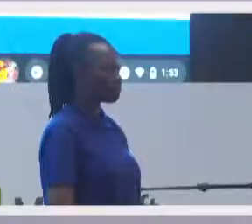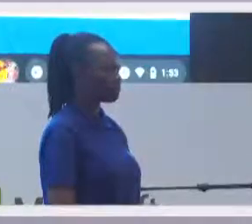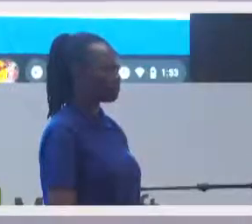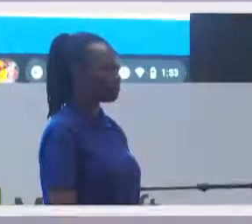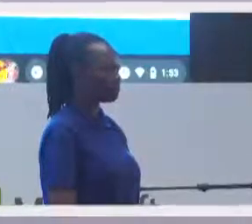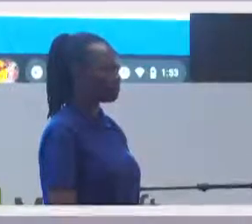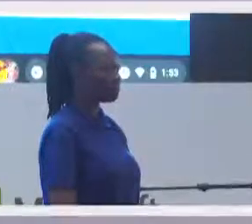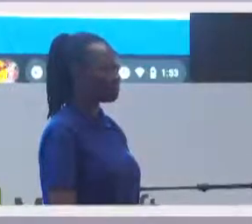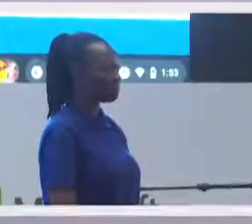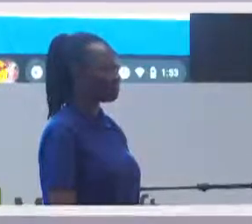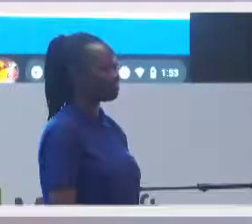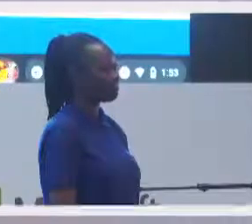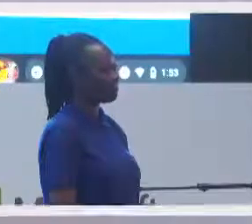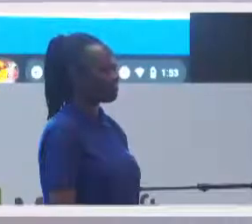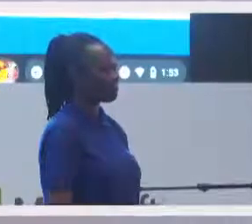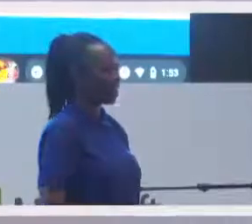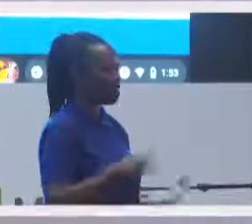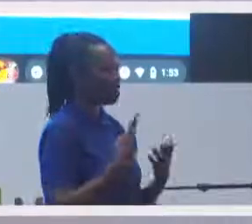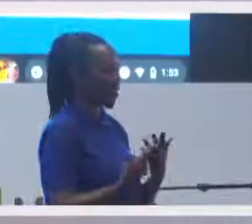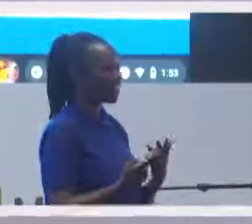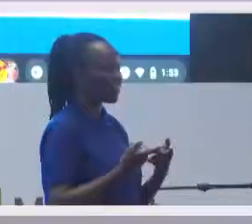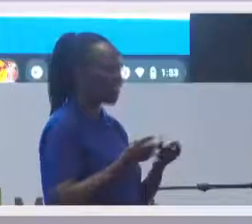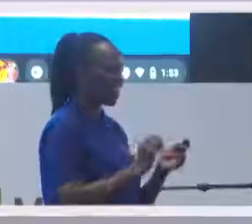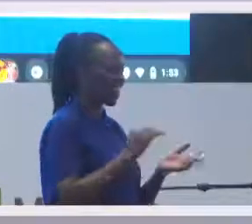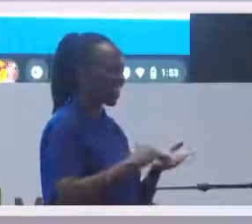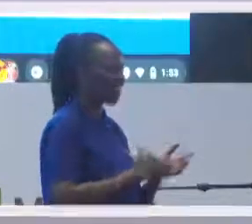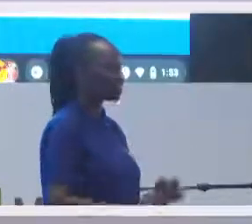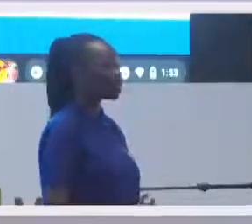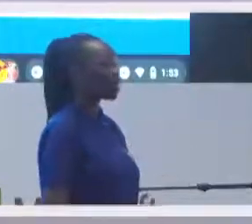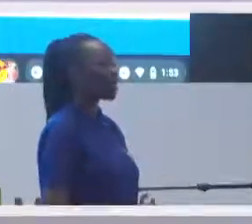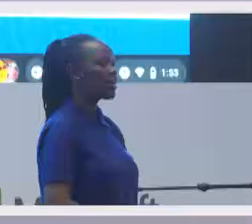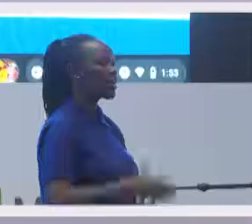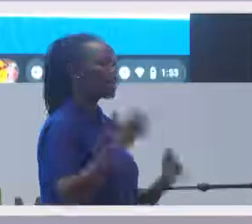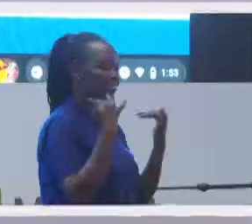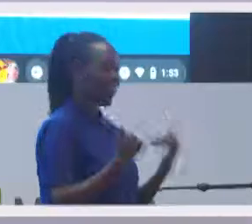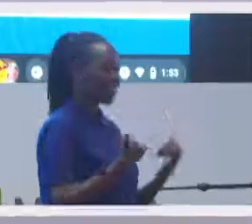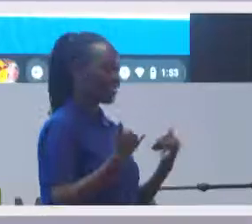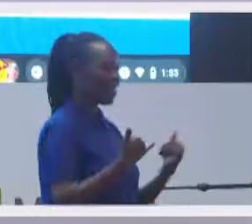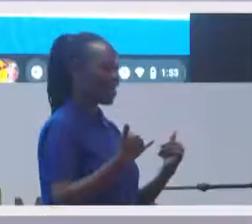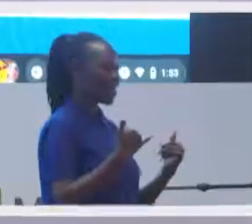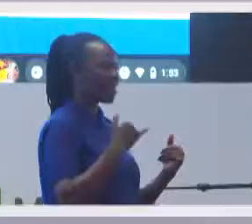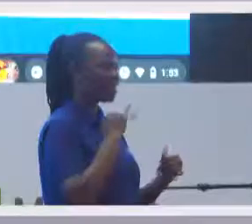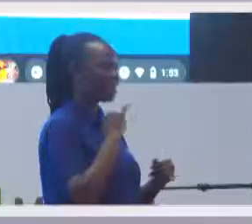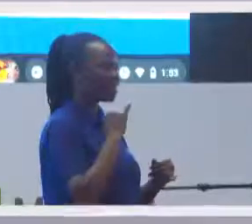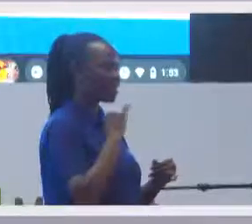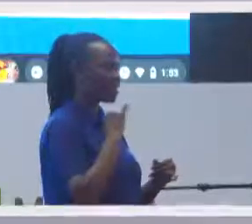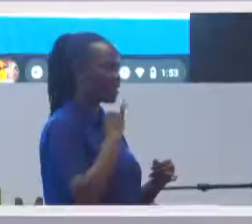Okay, oops. Let's try again. Sasa ni wakati